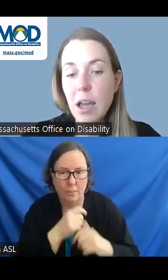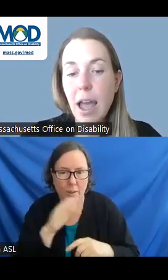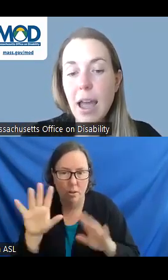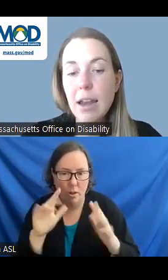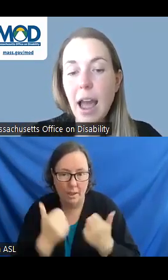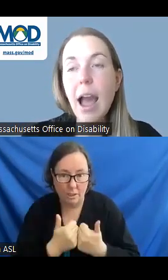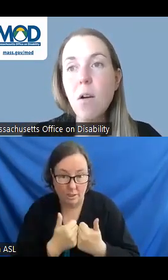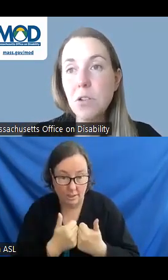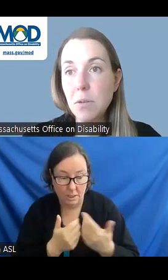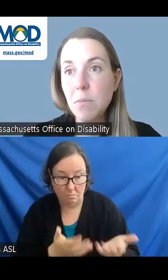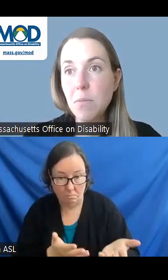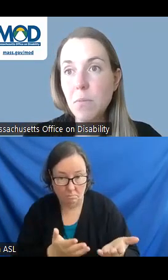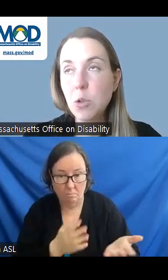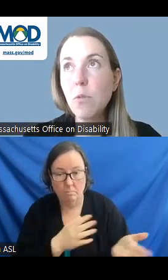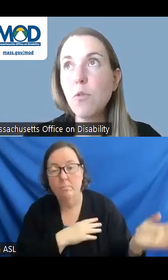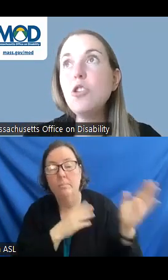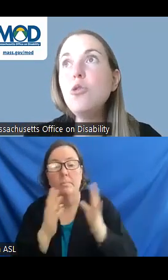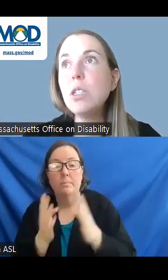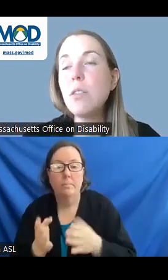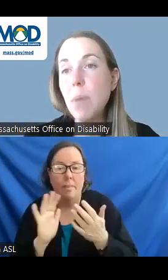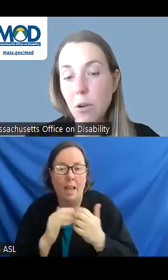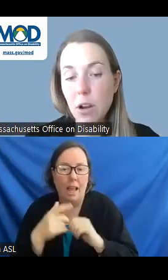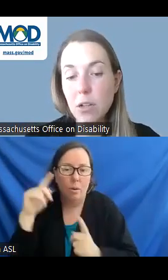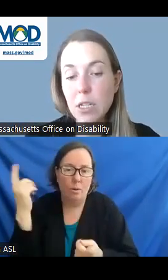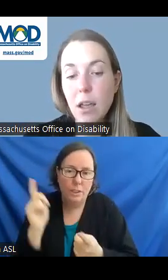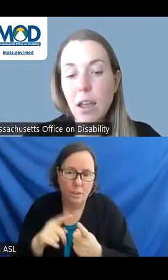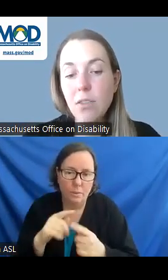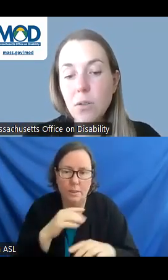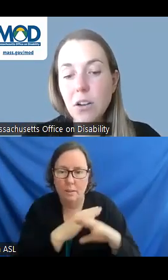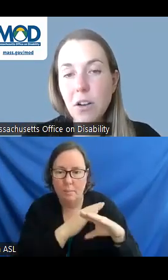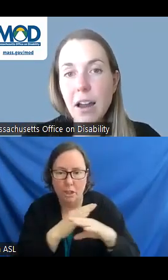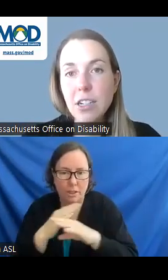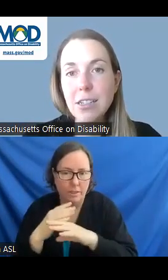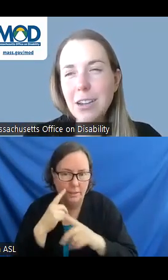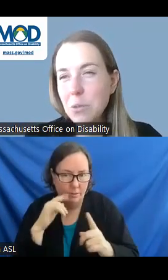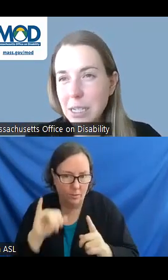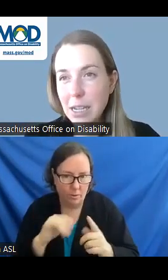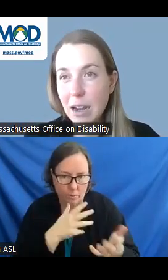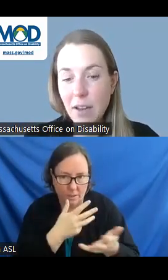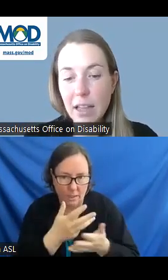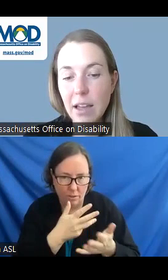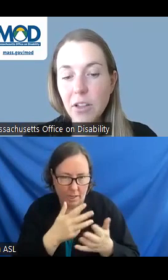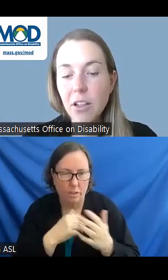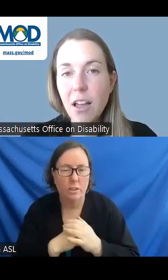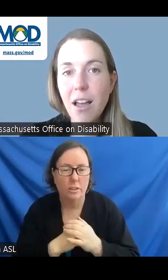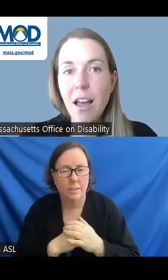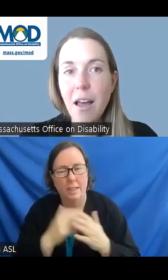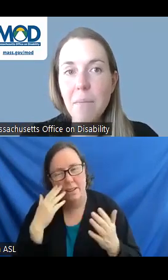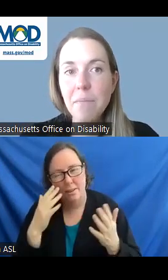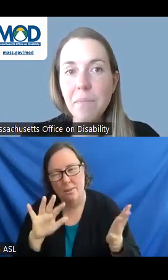agency and how to sort of reduce the barriers in those interactions. I know this is kind of high